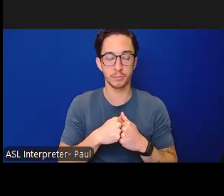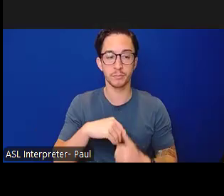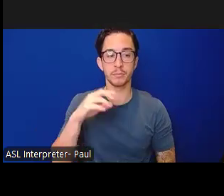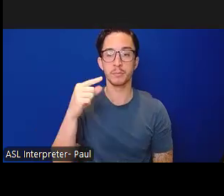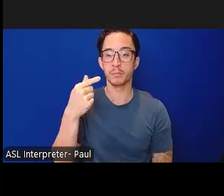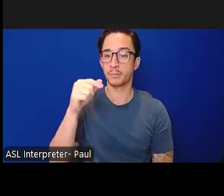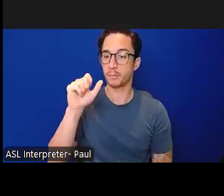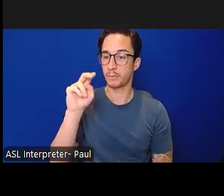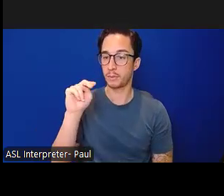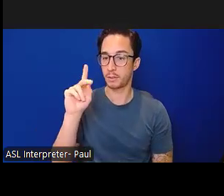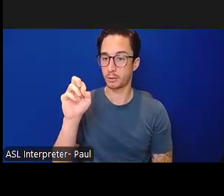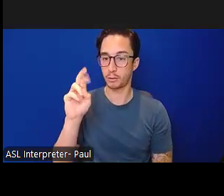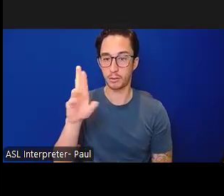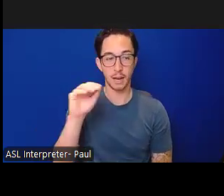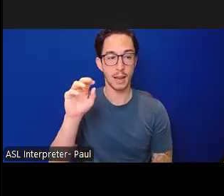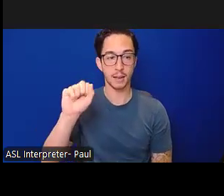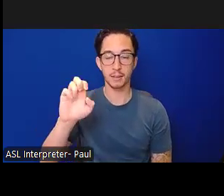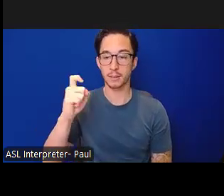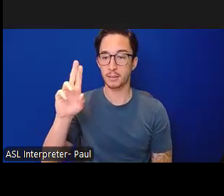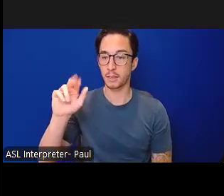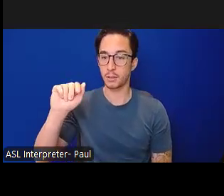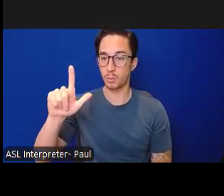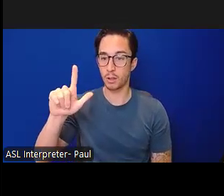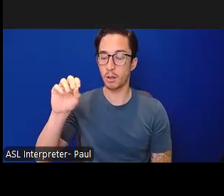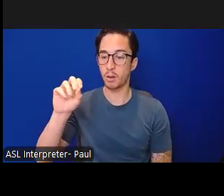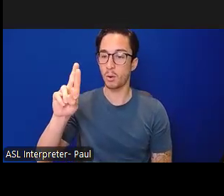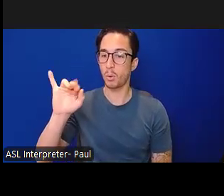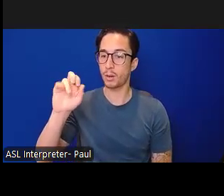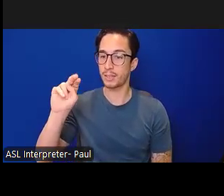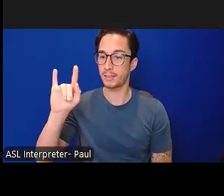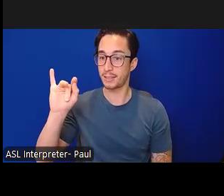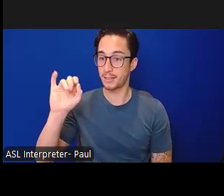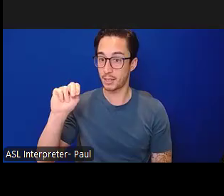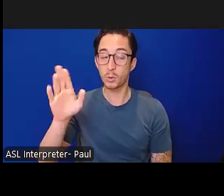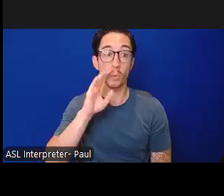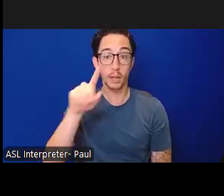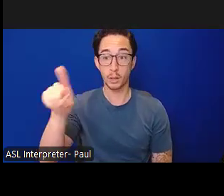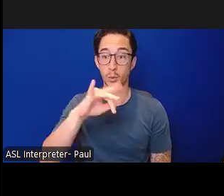Gender and sexual orientation stigmas. Are you going to misgender me?